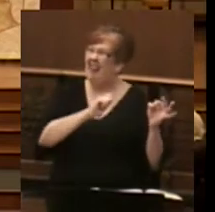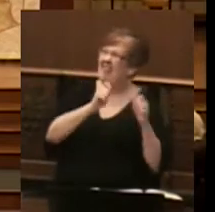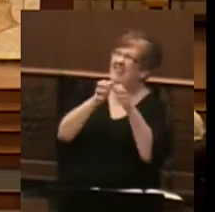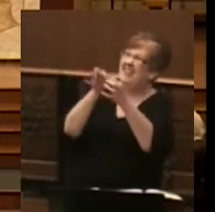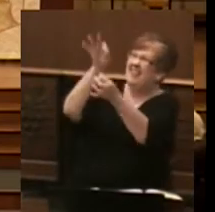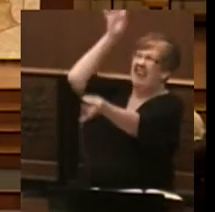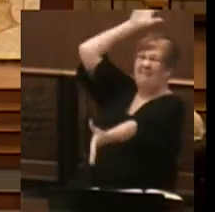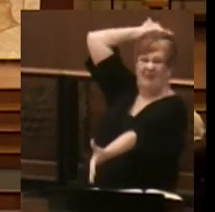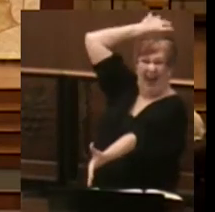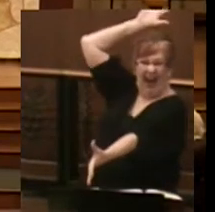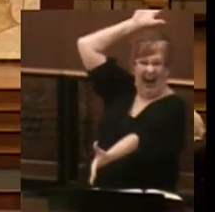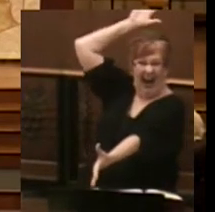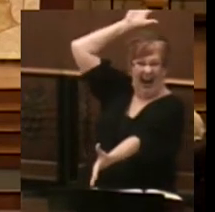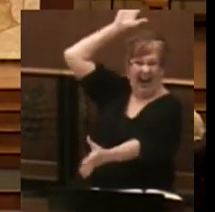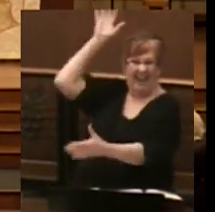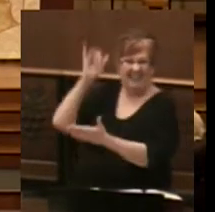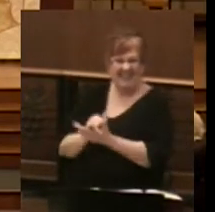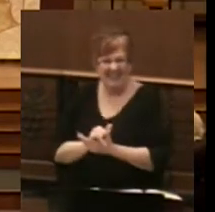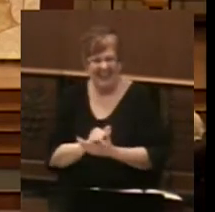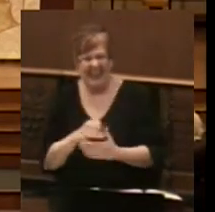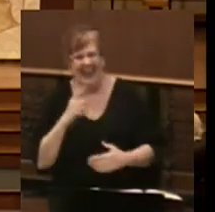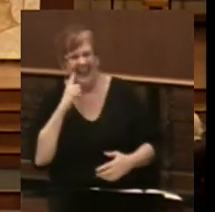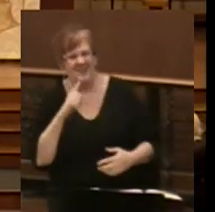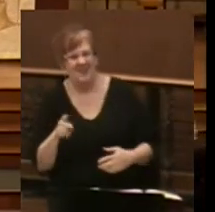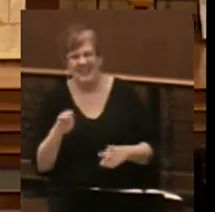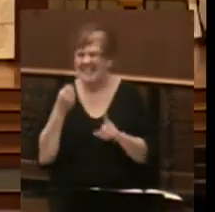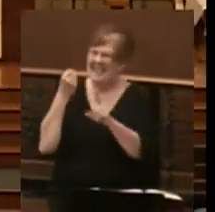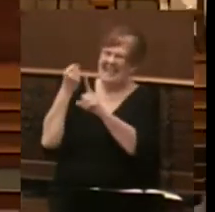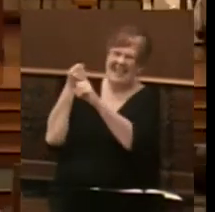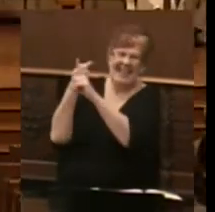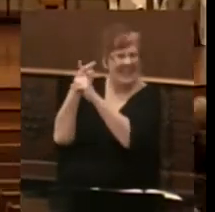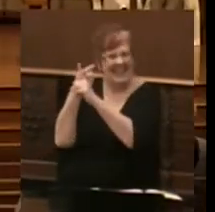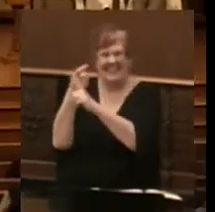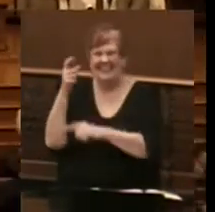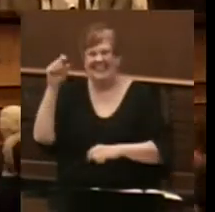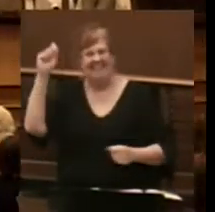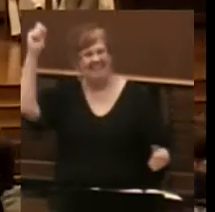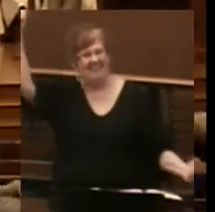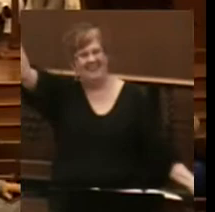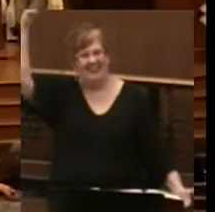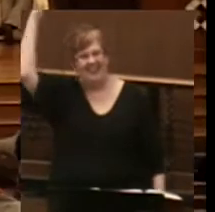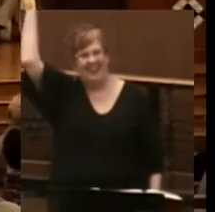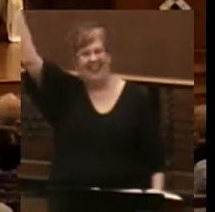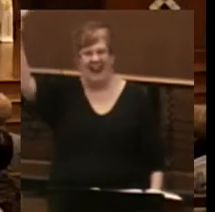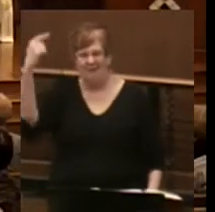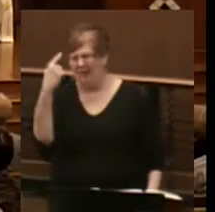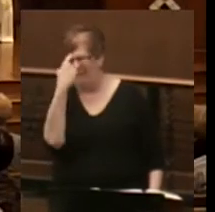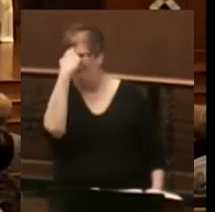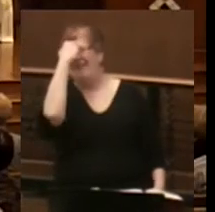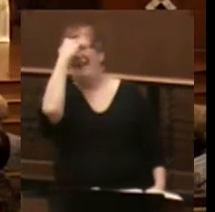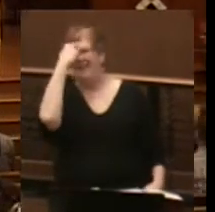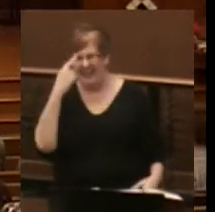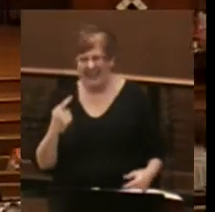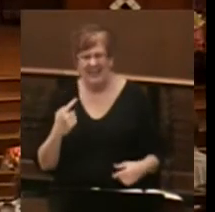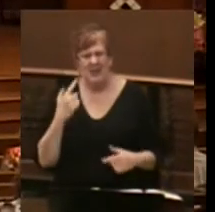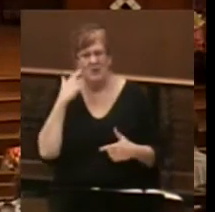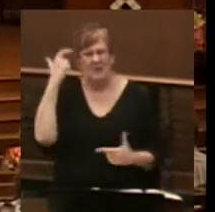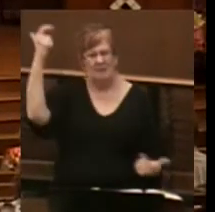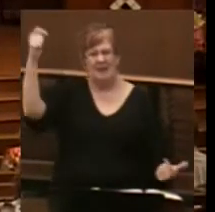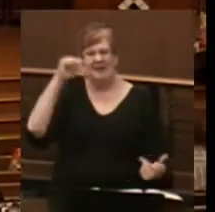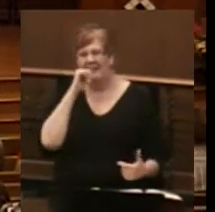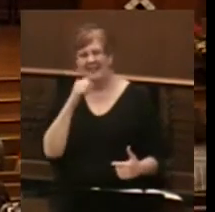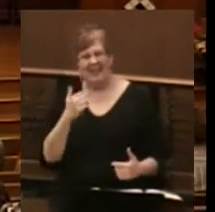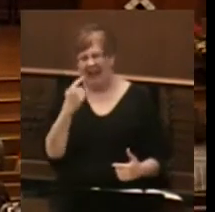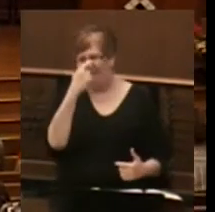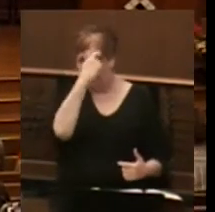fly. And that bow just hit Goliath, that giant, right in the 5 head. I mean, he was so big, he didn't have a 4